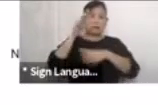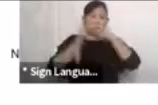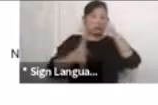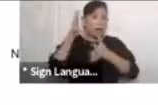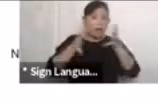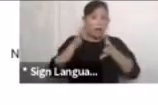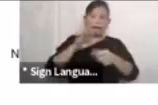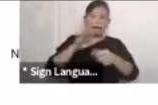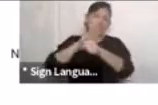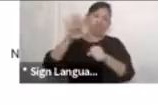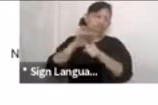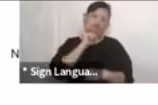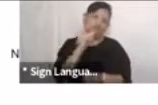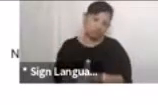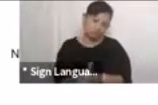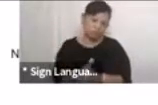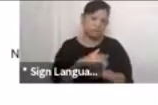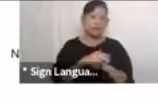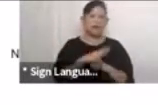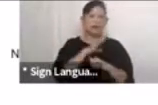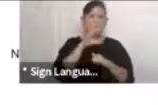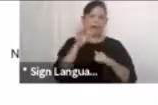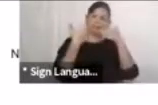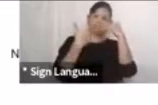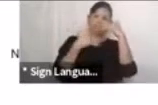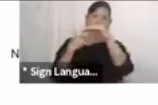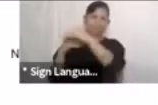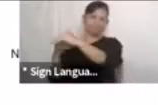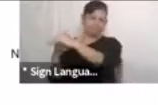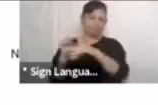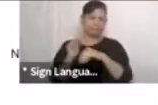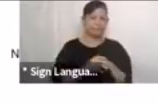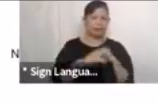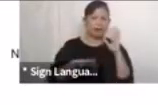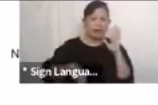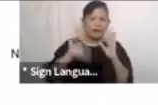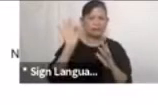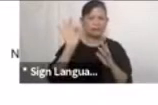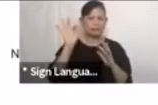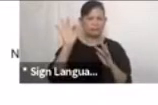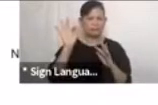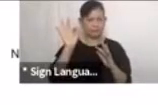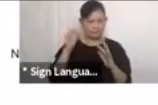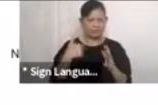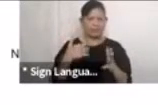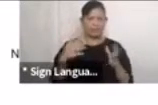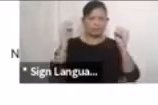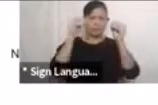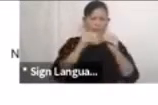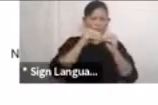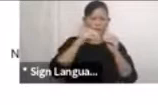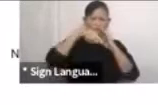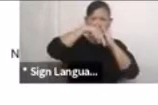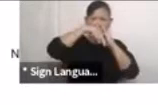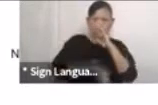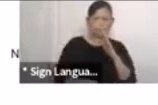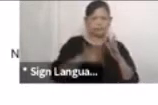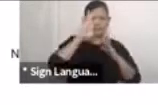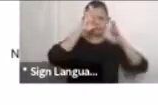and specifically pass a message. So we realized that there's a greater need to develop new signs,